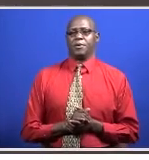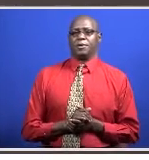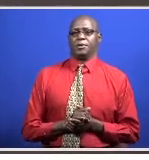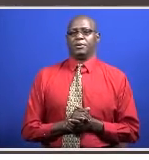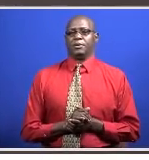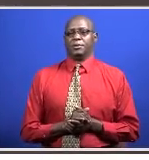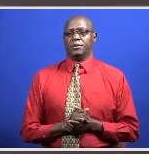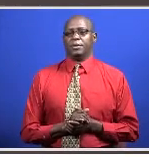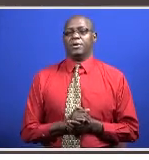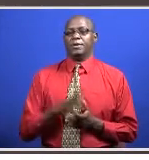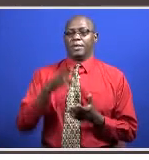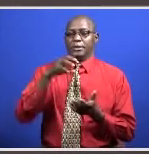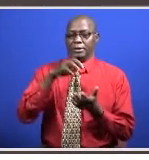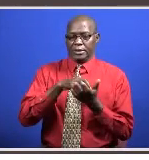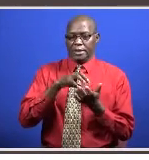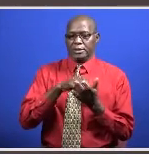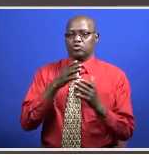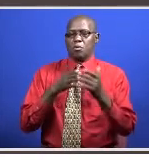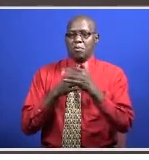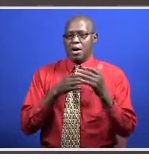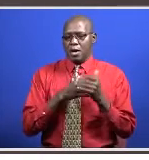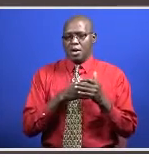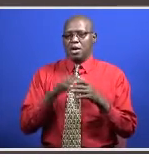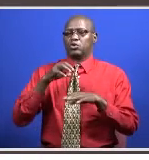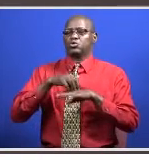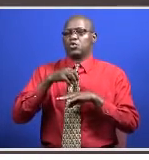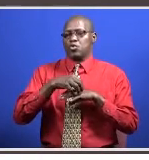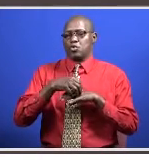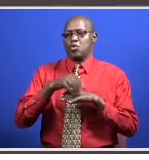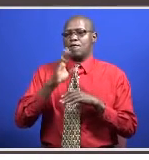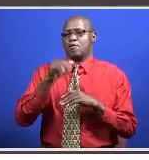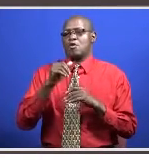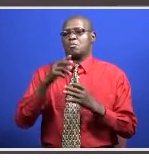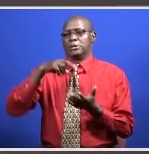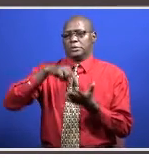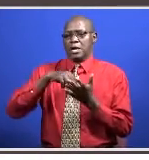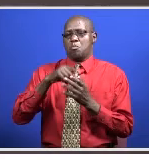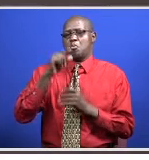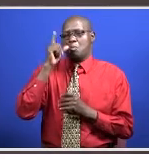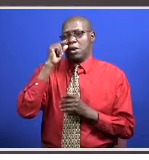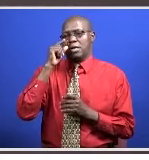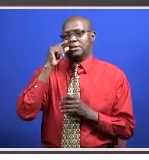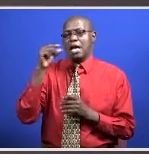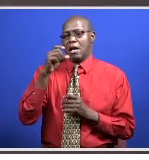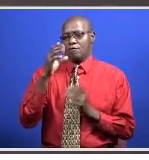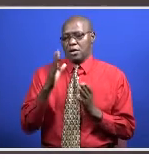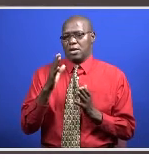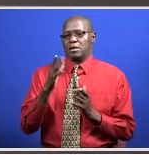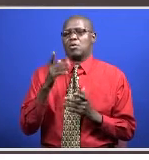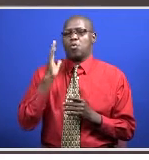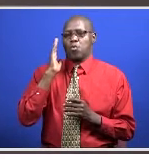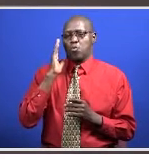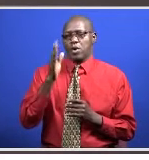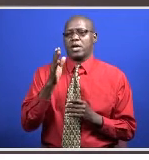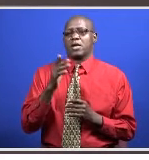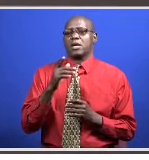The cases that seek to bar former Nairobi Governor Mike Mbuvi Sonko from contesting for the Mombasa gubernatorial seat will be heard at the